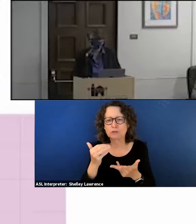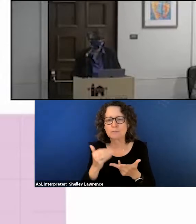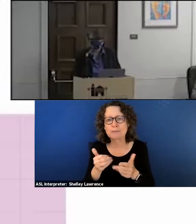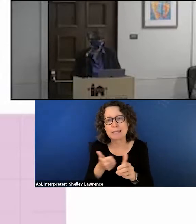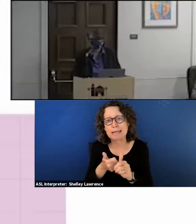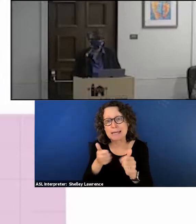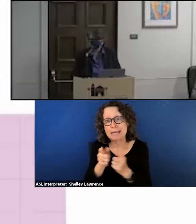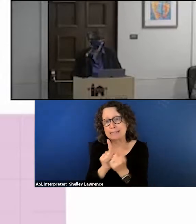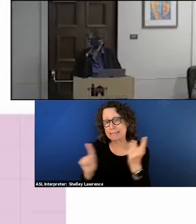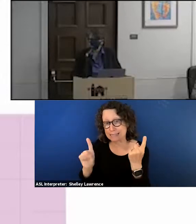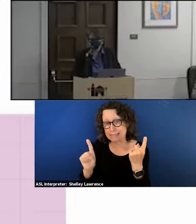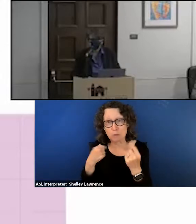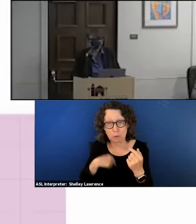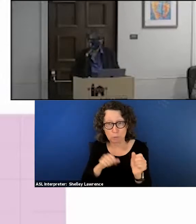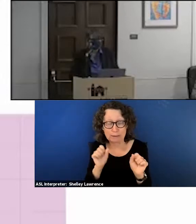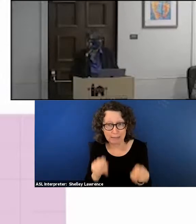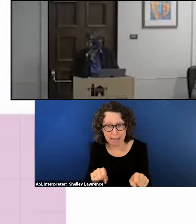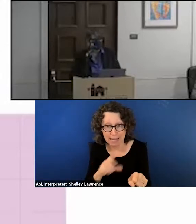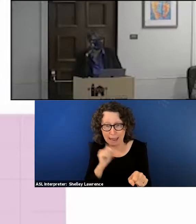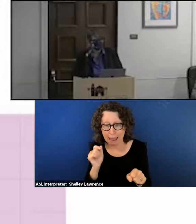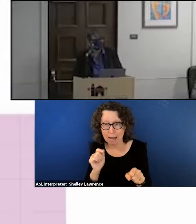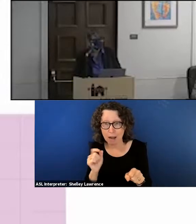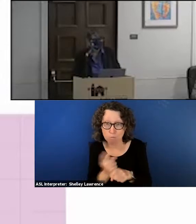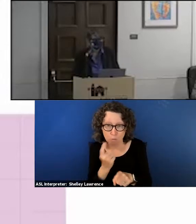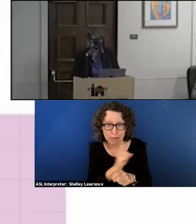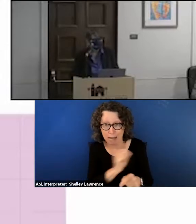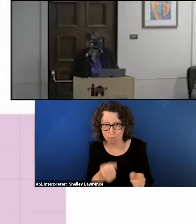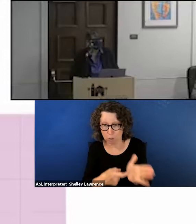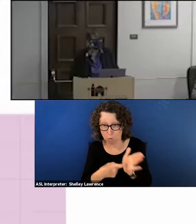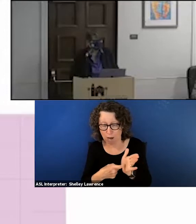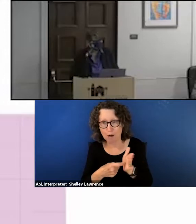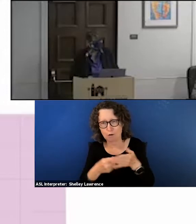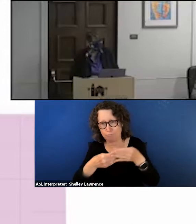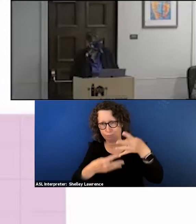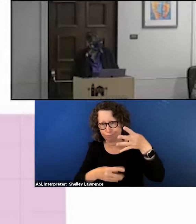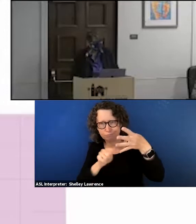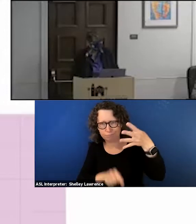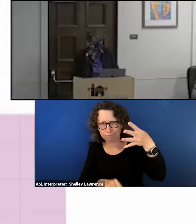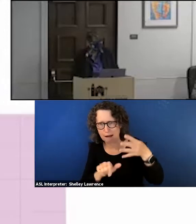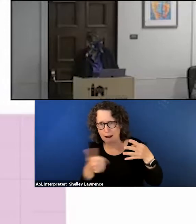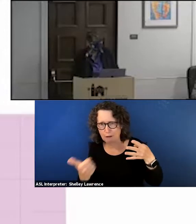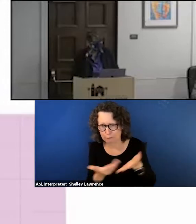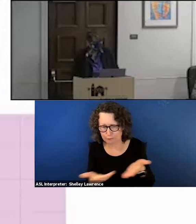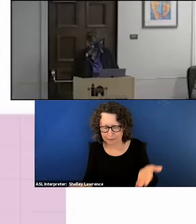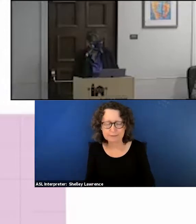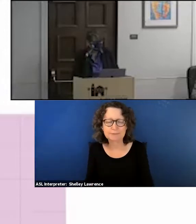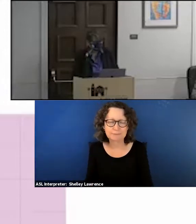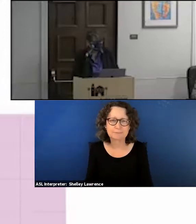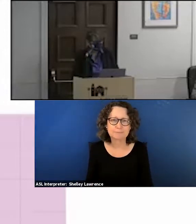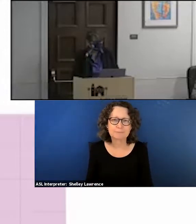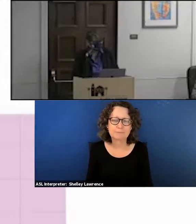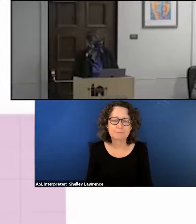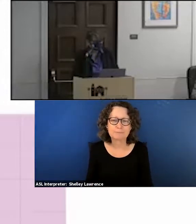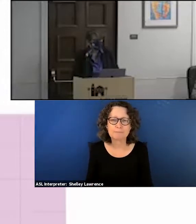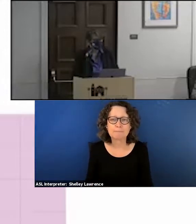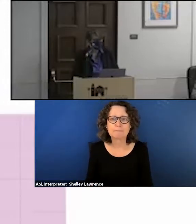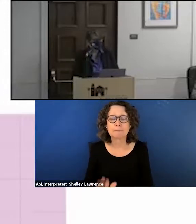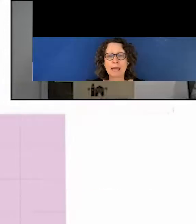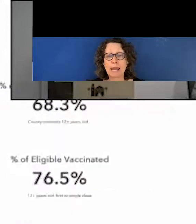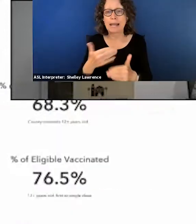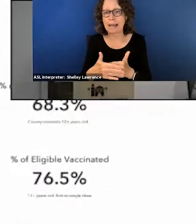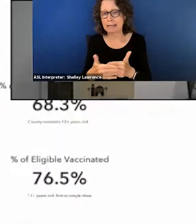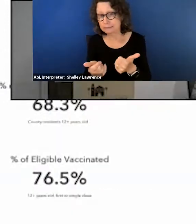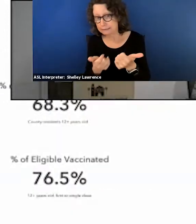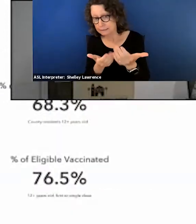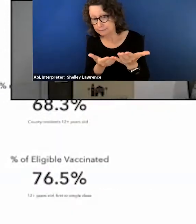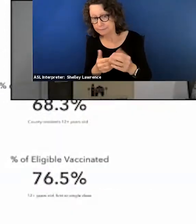distancing when it is appropriate and required, etc. I have another slide for you. Next slide,